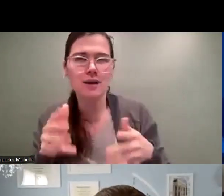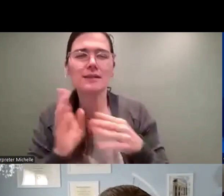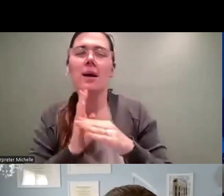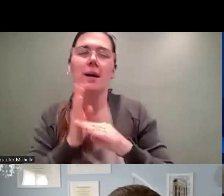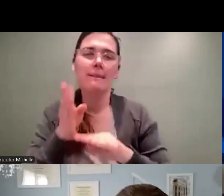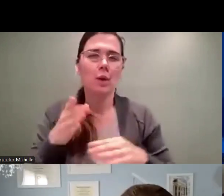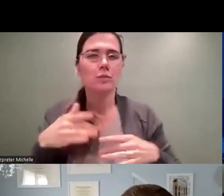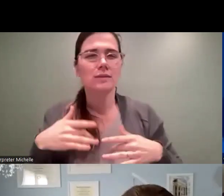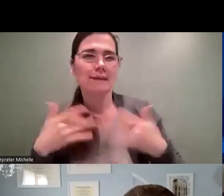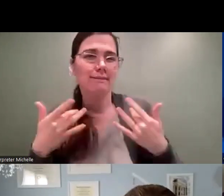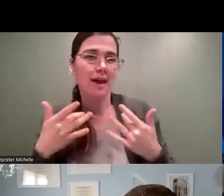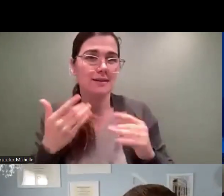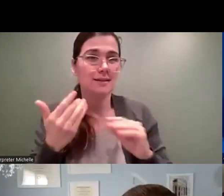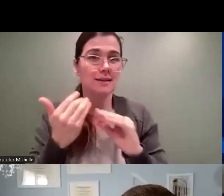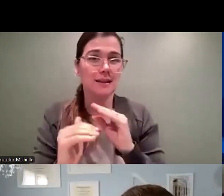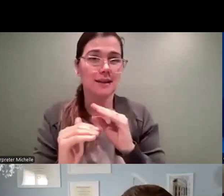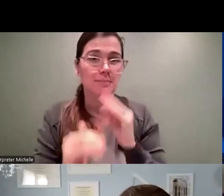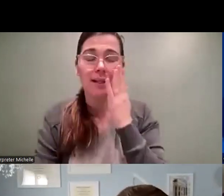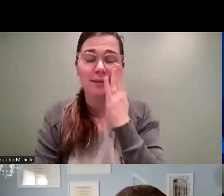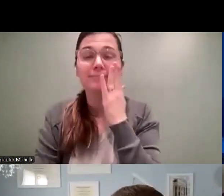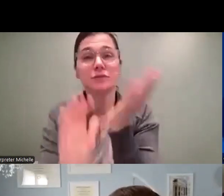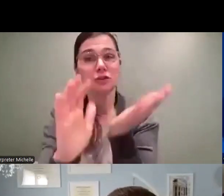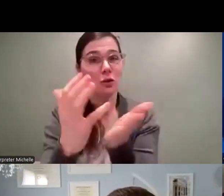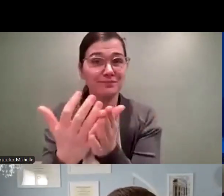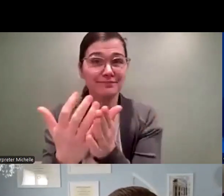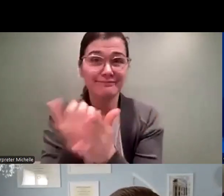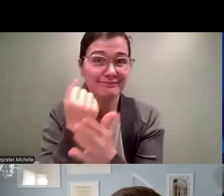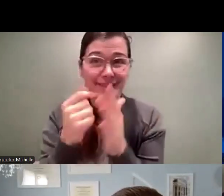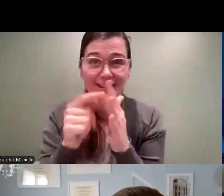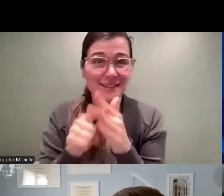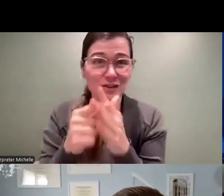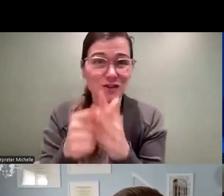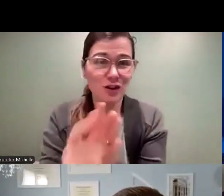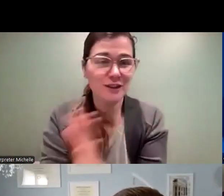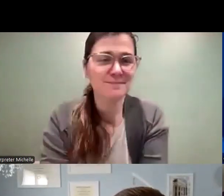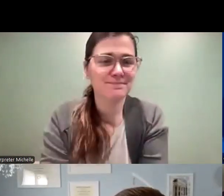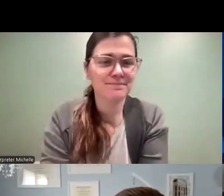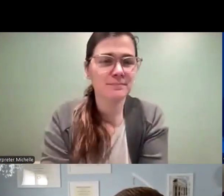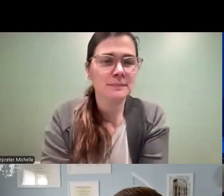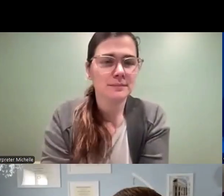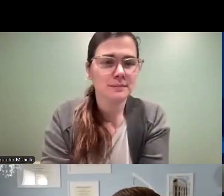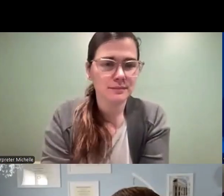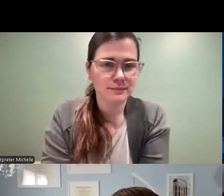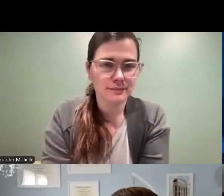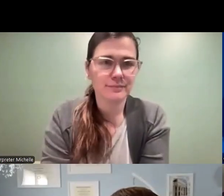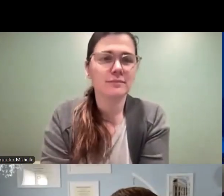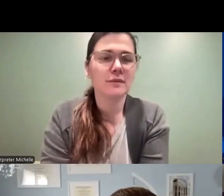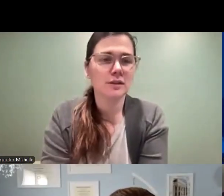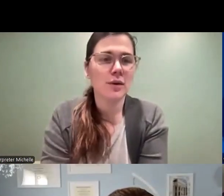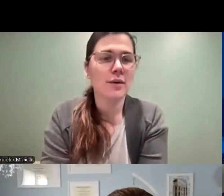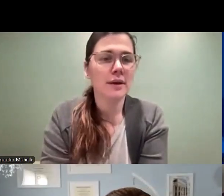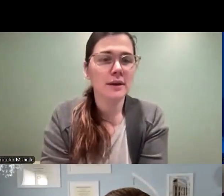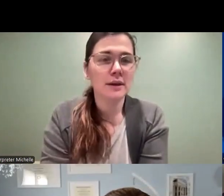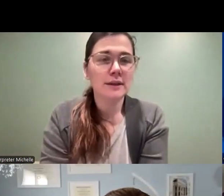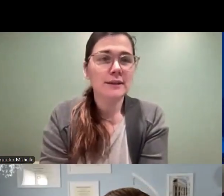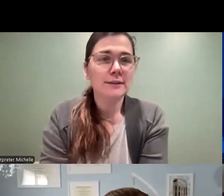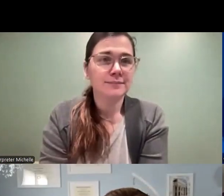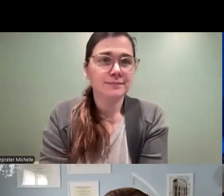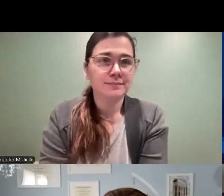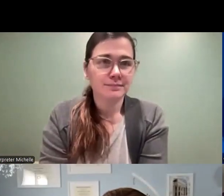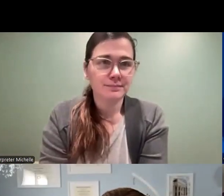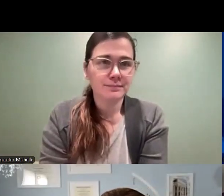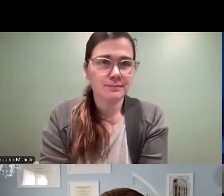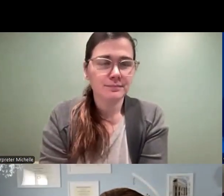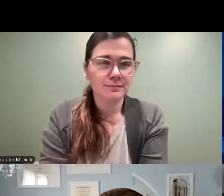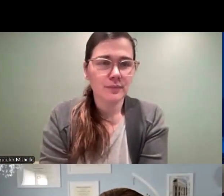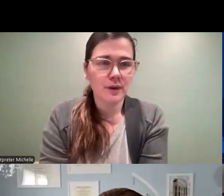email. So let's jump in and get started. So this is open for anyone. Would getting the vaccine